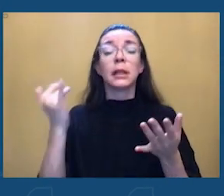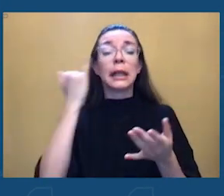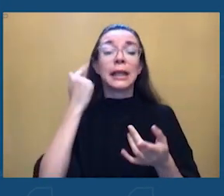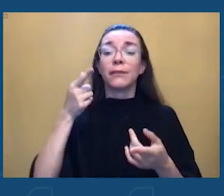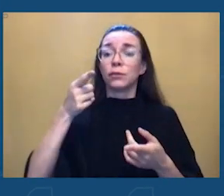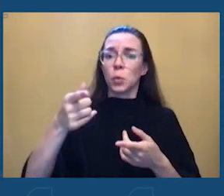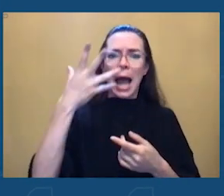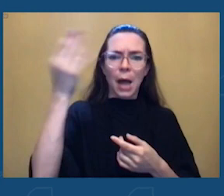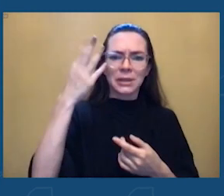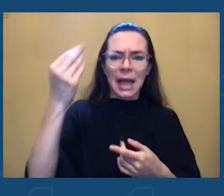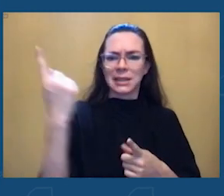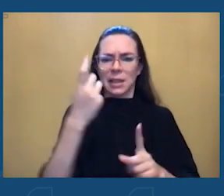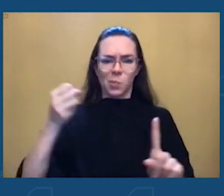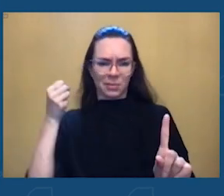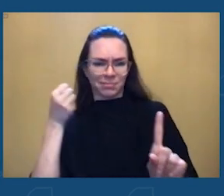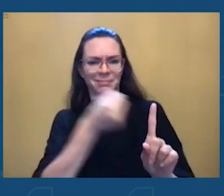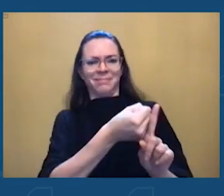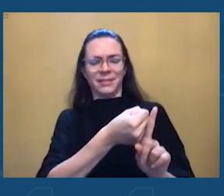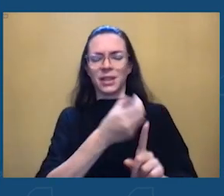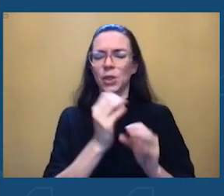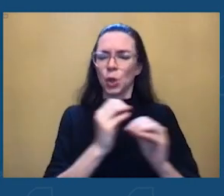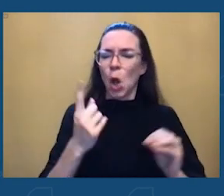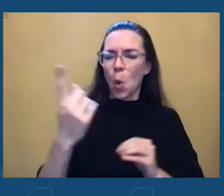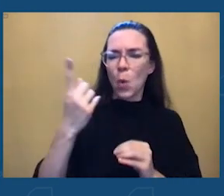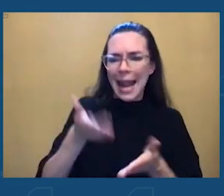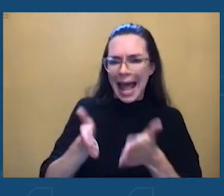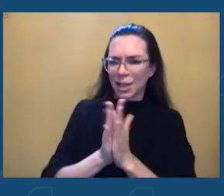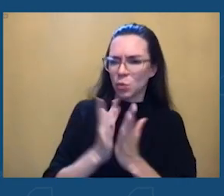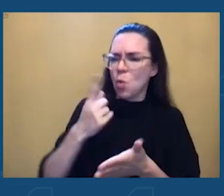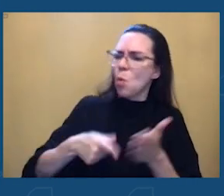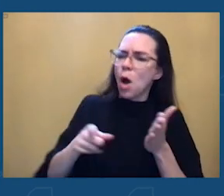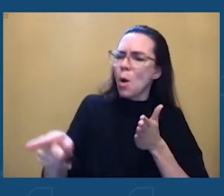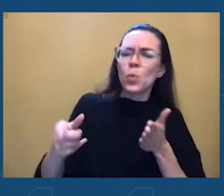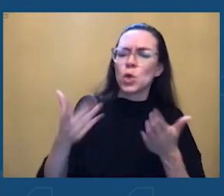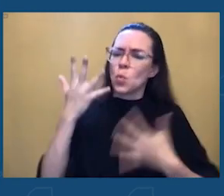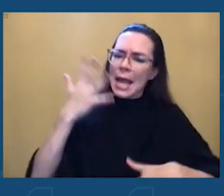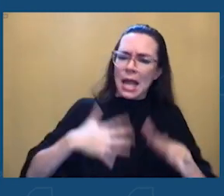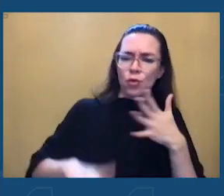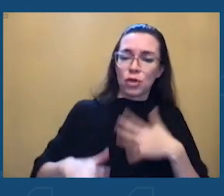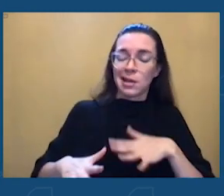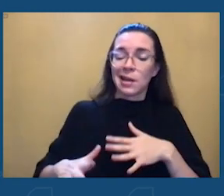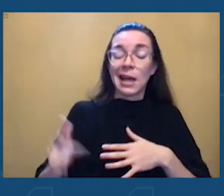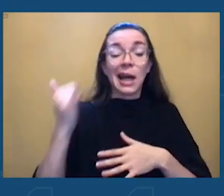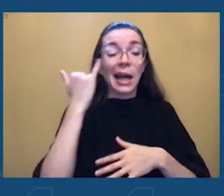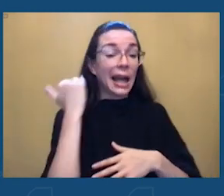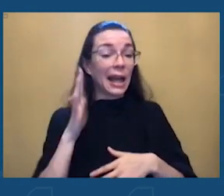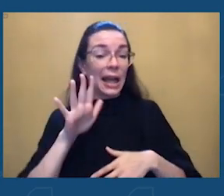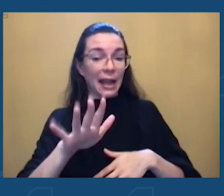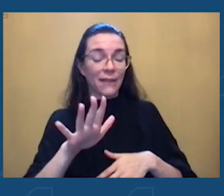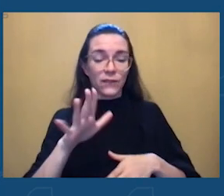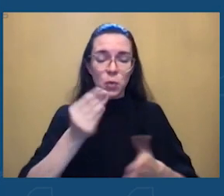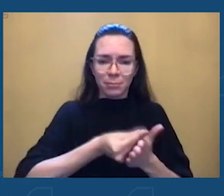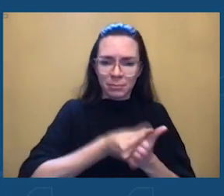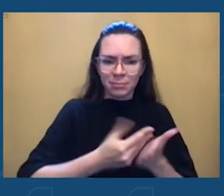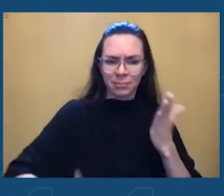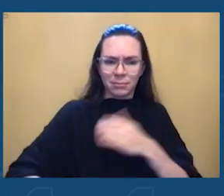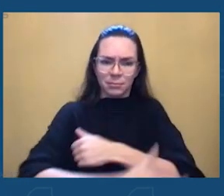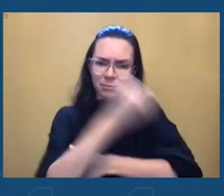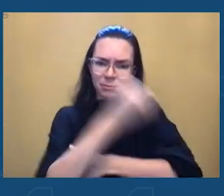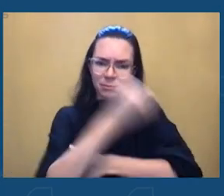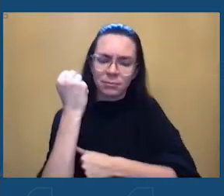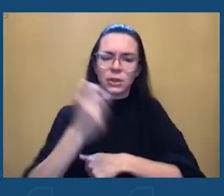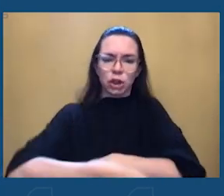wearing. If your wallet is stolen, people don't blame you for carrying cash around or having a